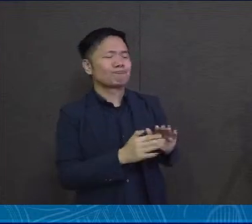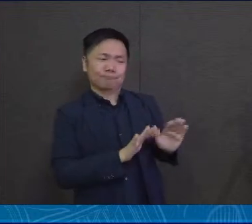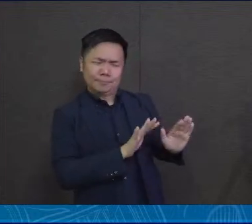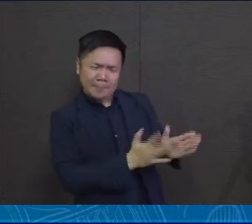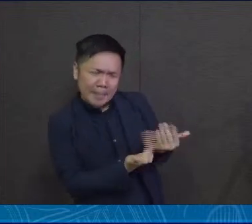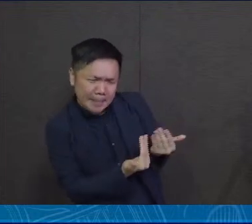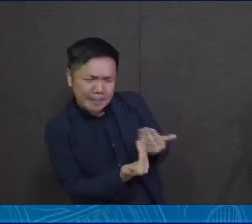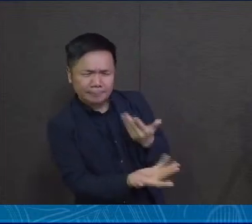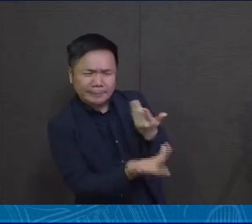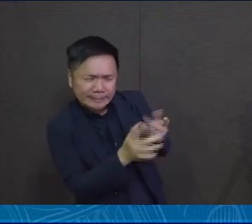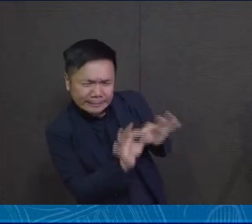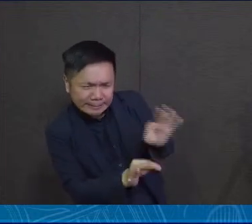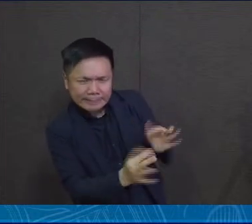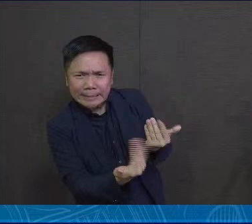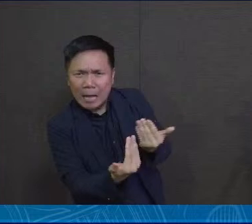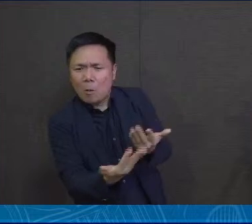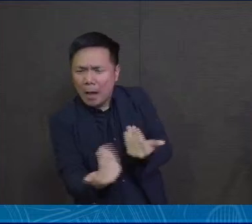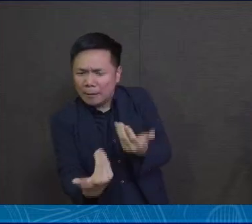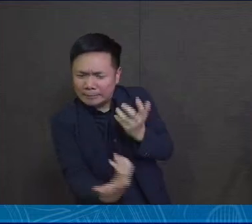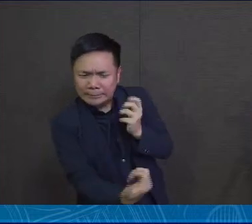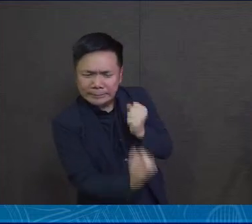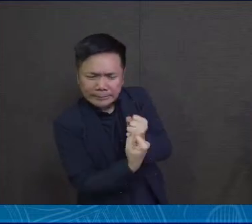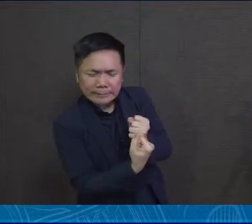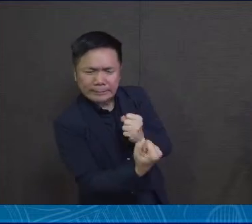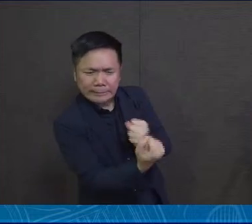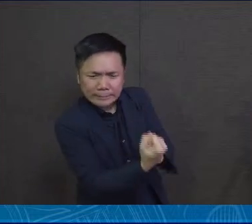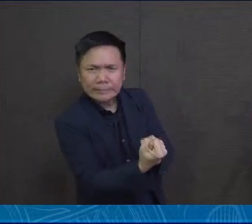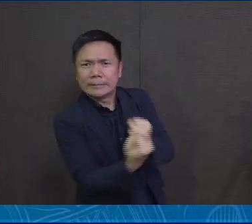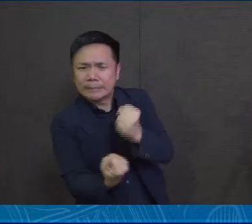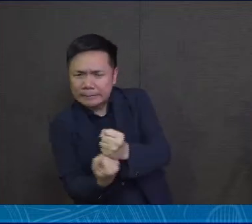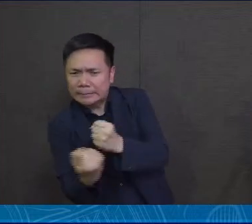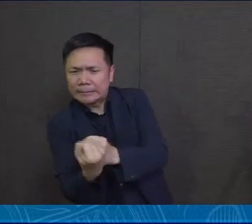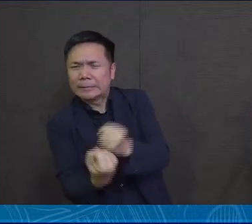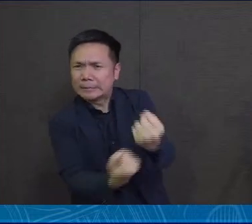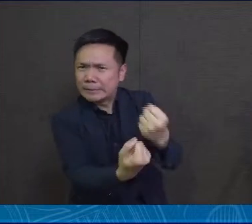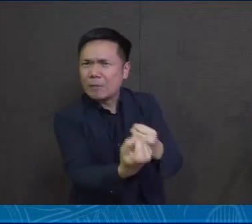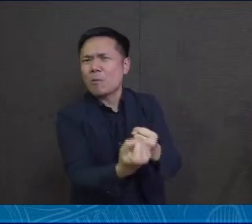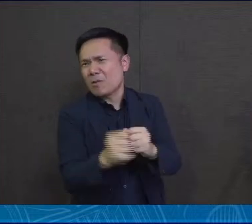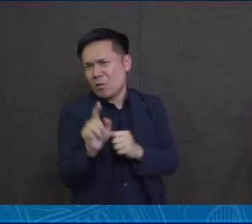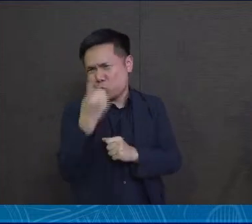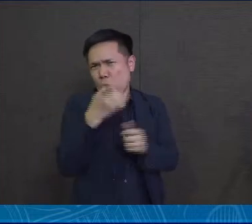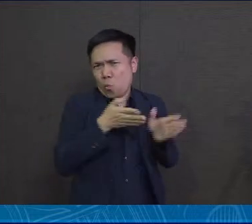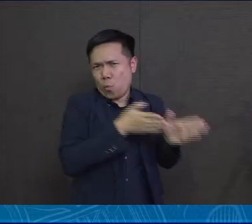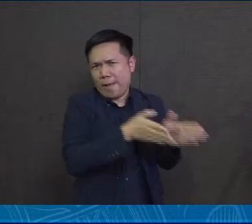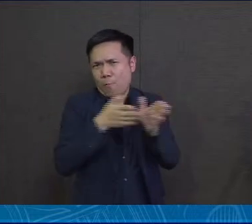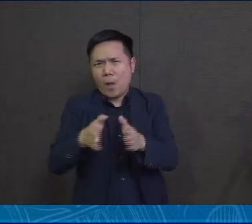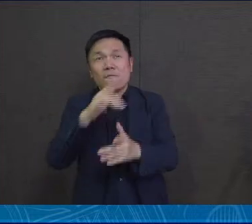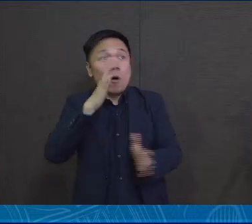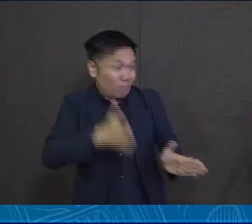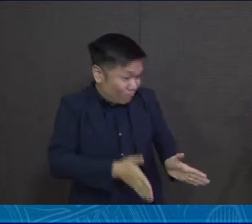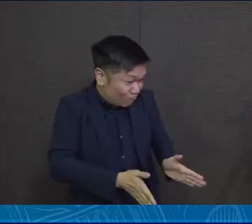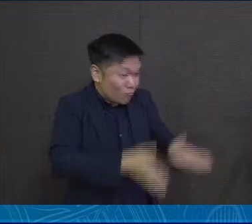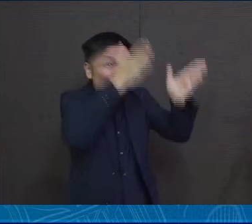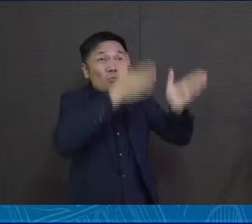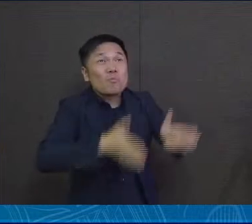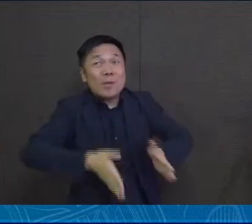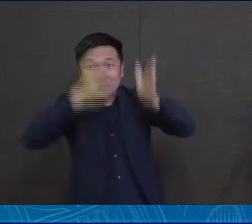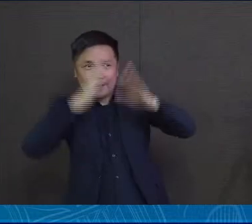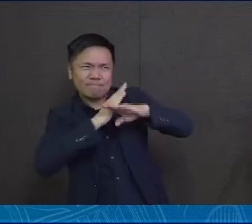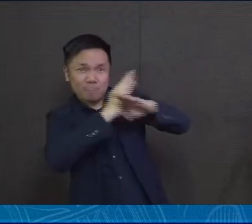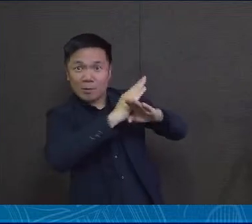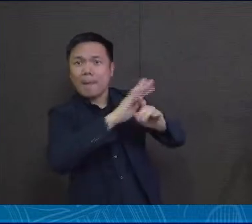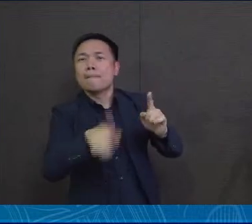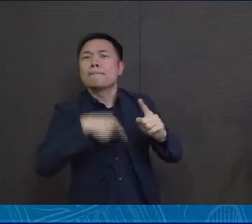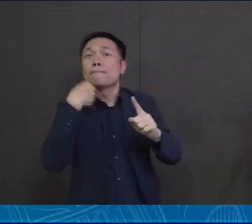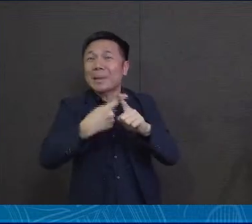to do in-the-ground action with either green, gray, or natural infrastructure. To do that, we